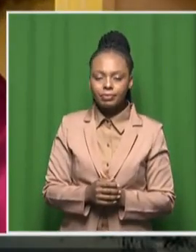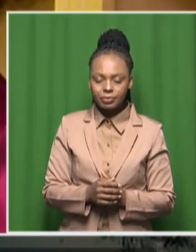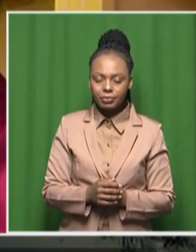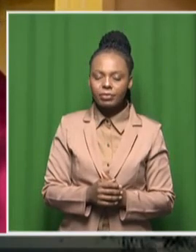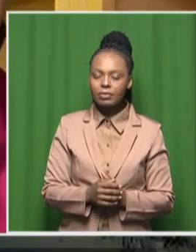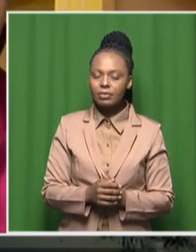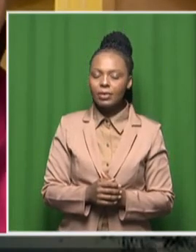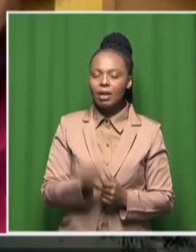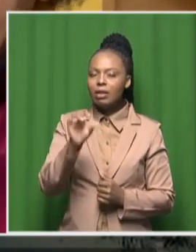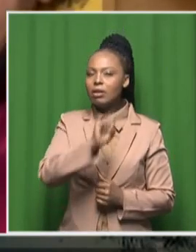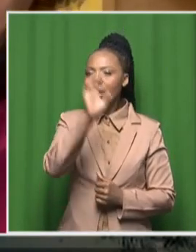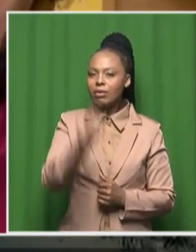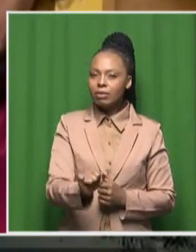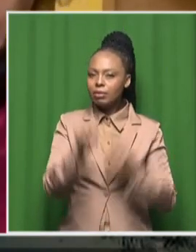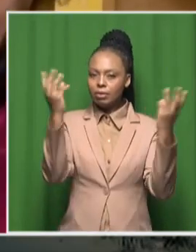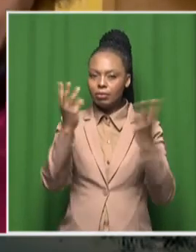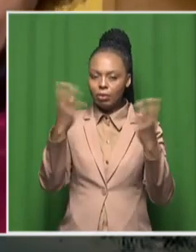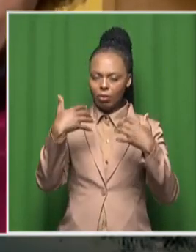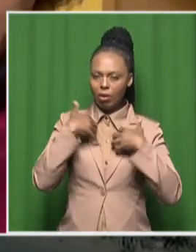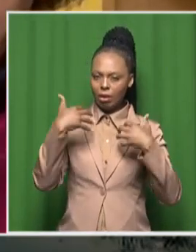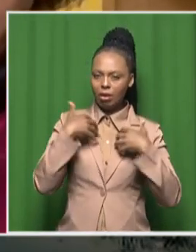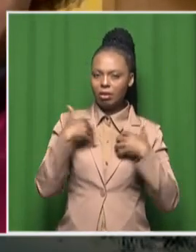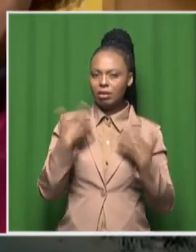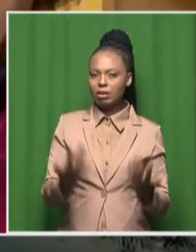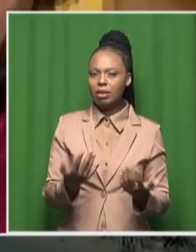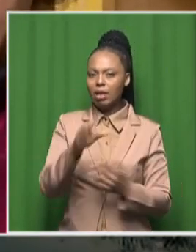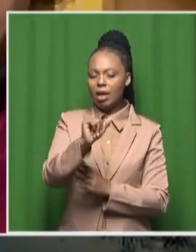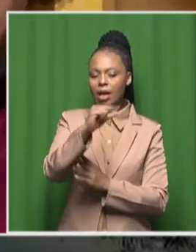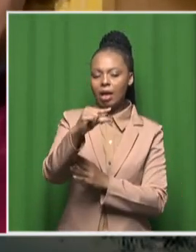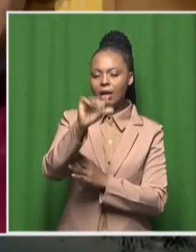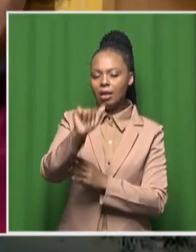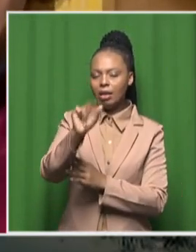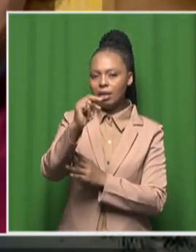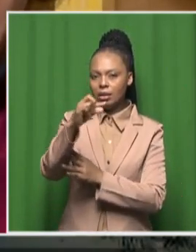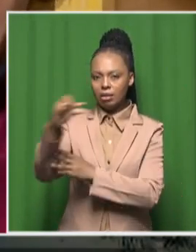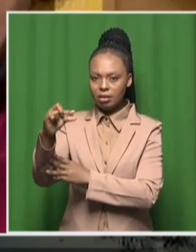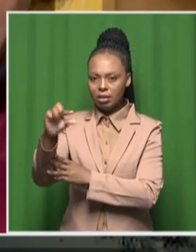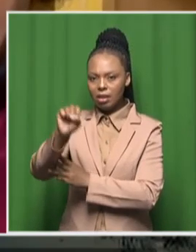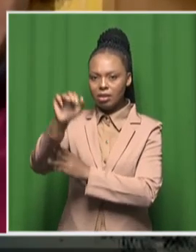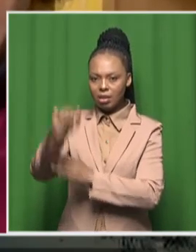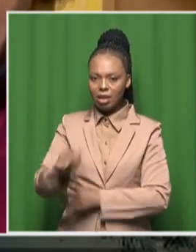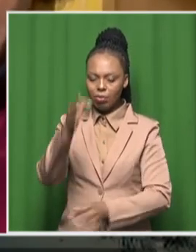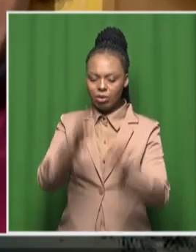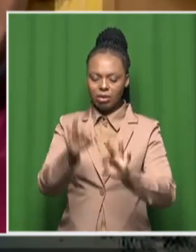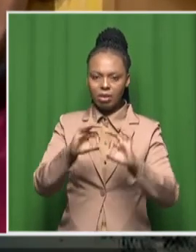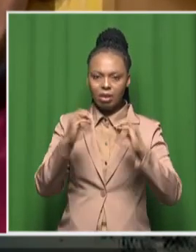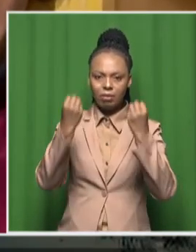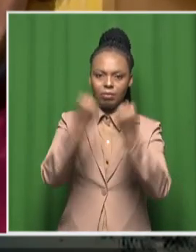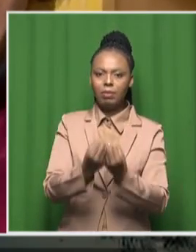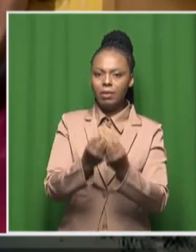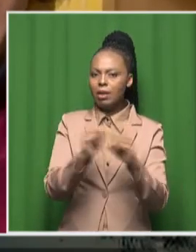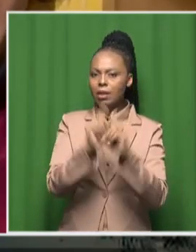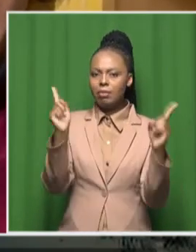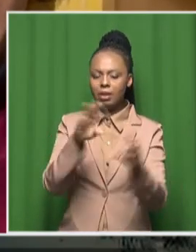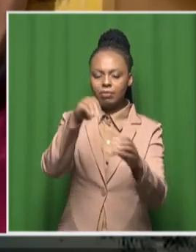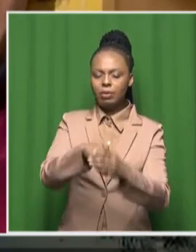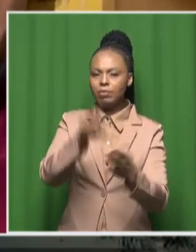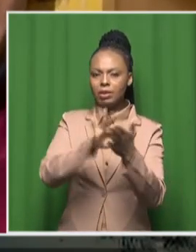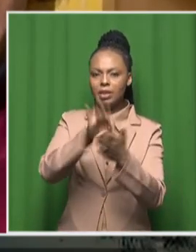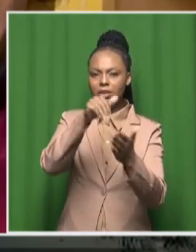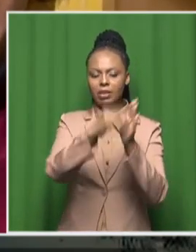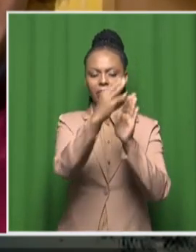wondering what on earth happened to Aang SAA, a party that you founded, as it did not make a showing at the recent May elections, and not much